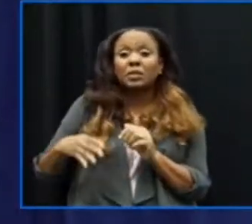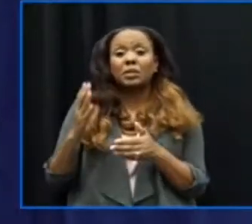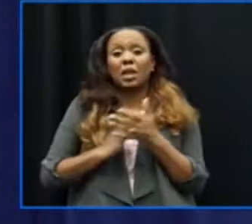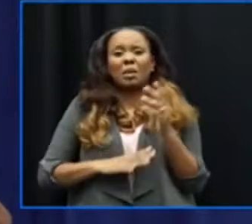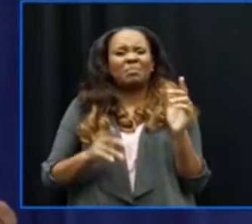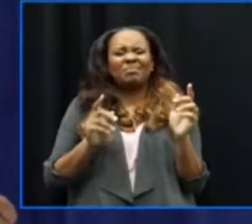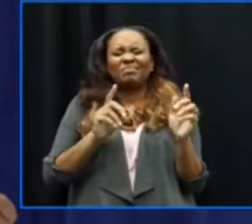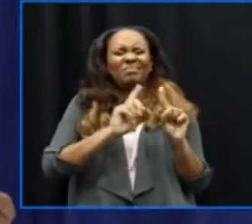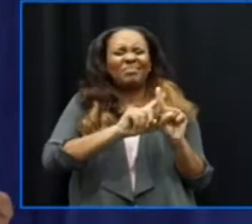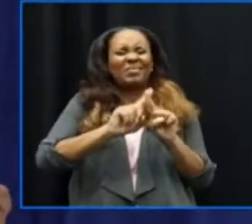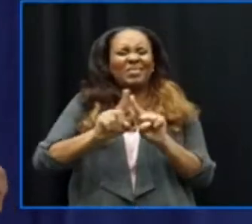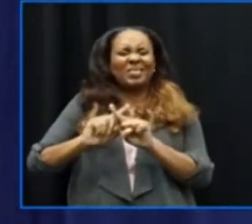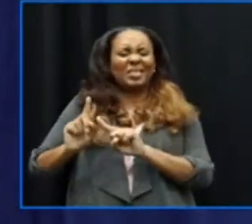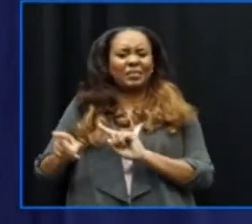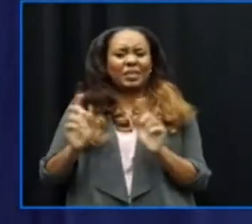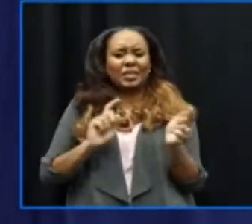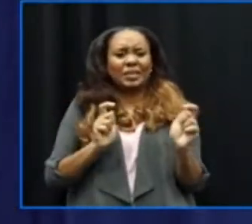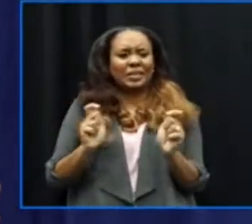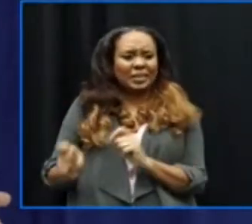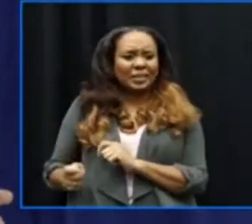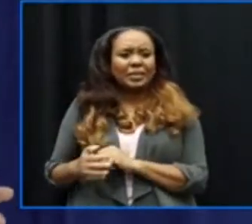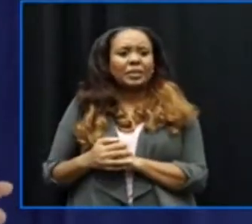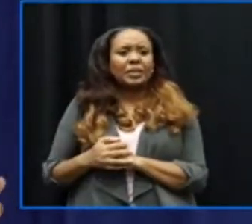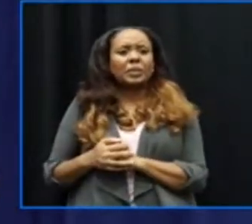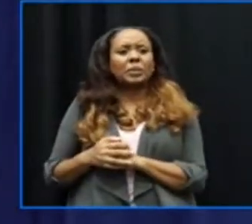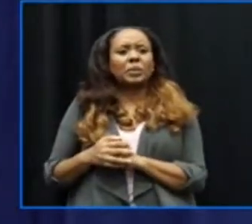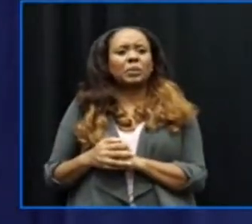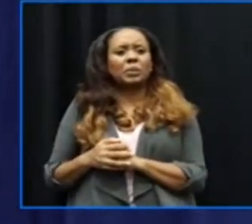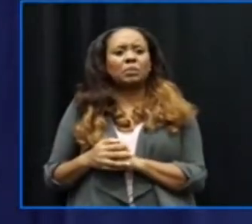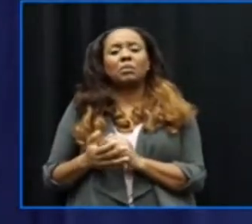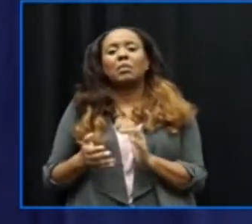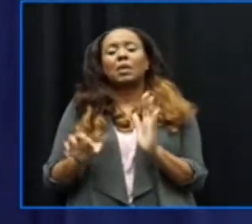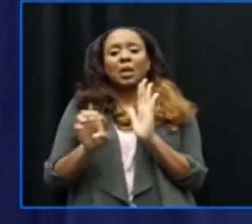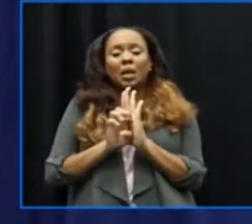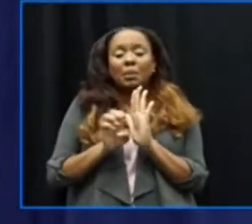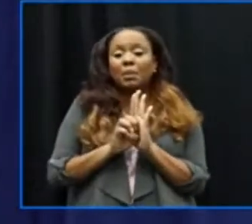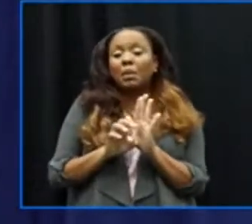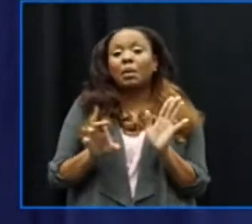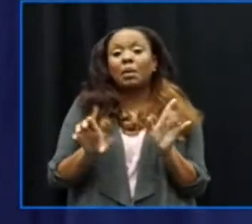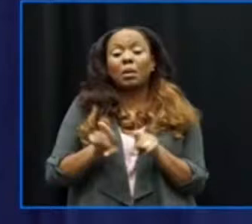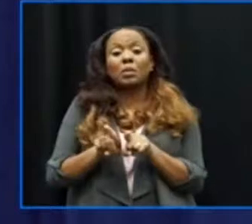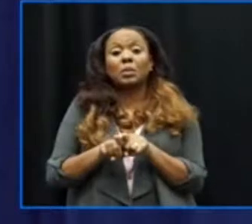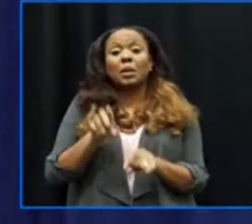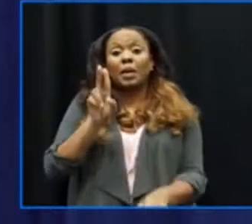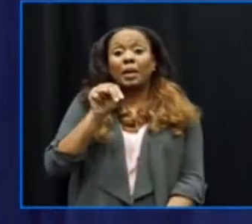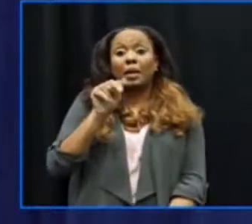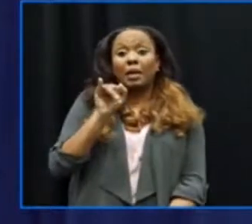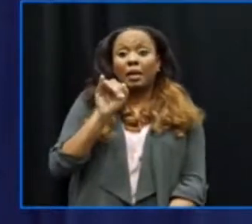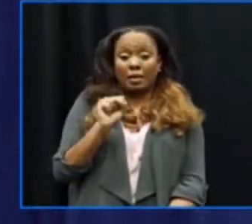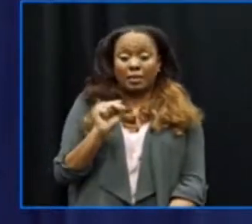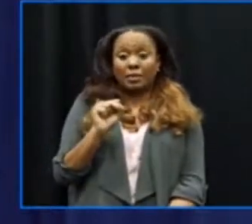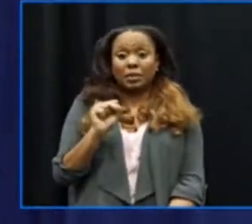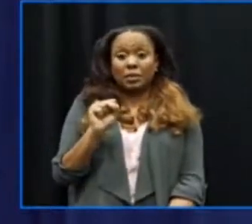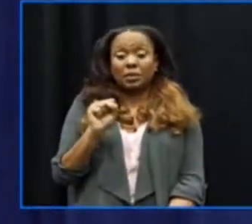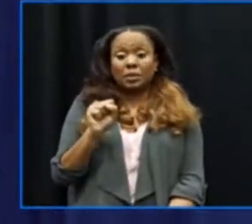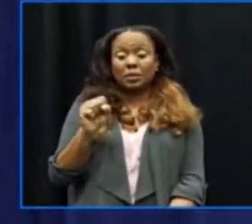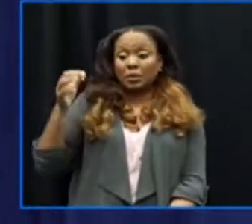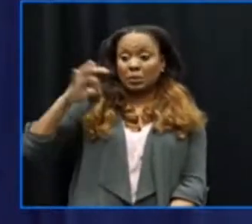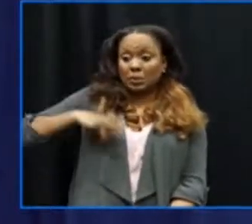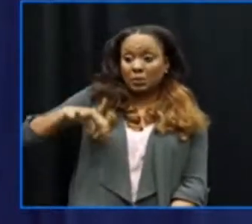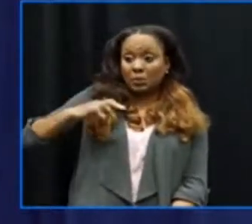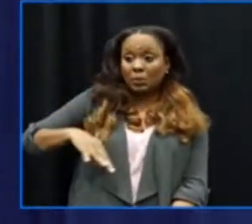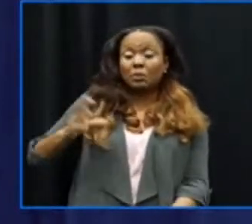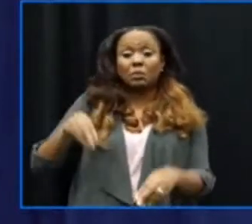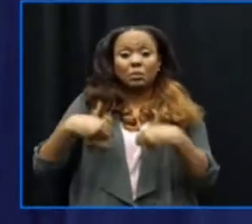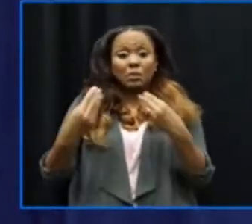So there are things that we can look at. We can look at different pillars, right? So in Barbados today, The NIS is that benefit that provides